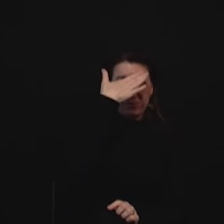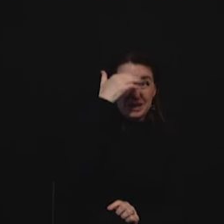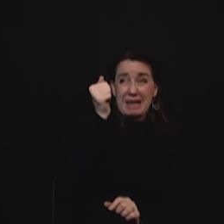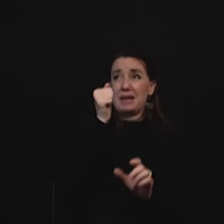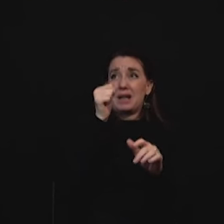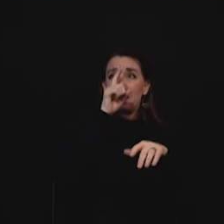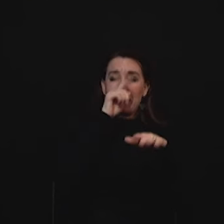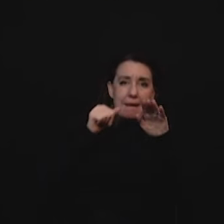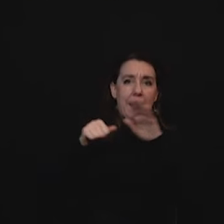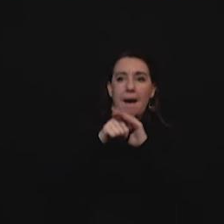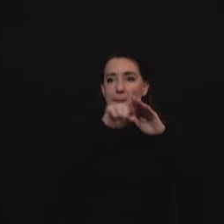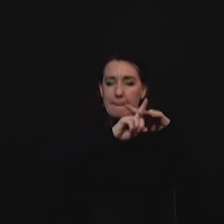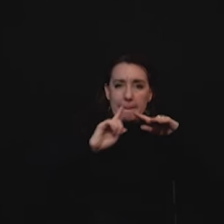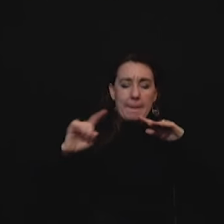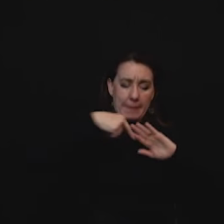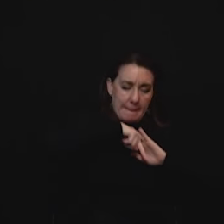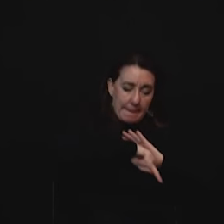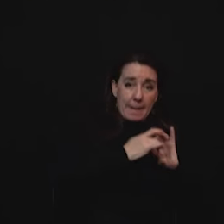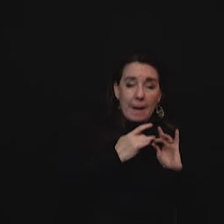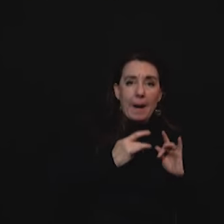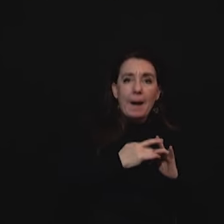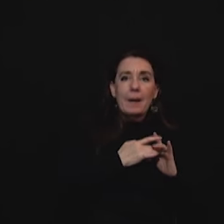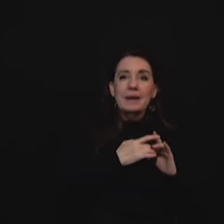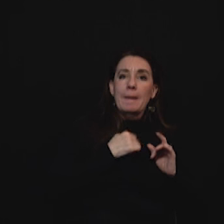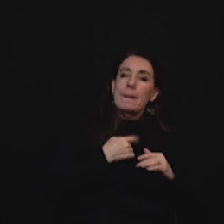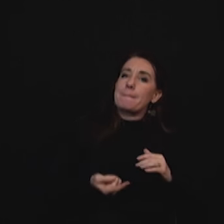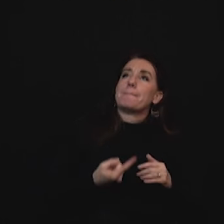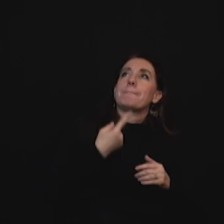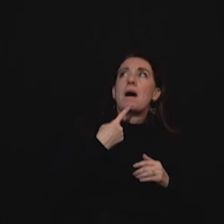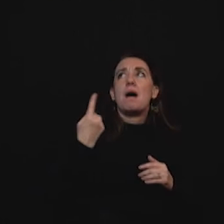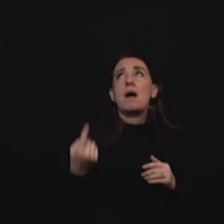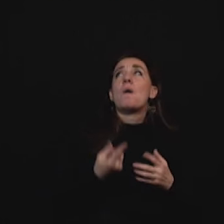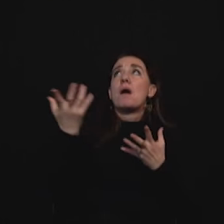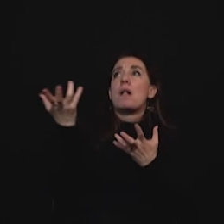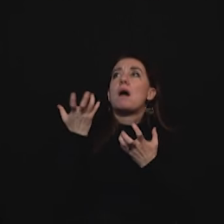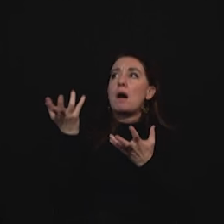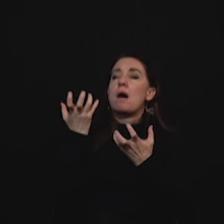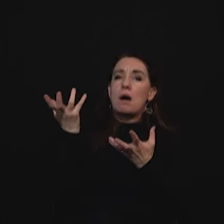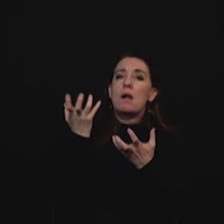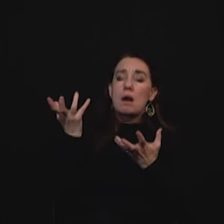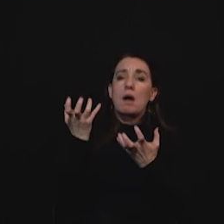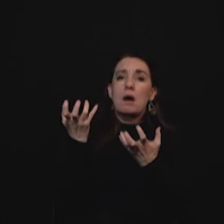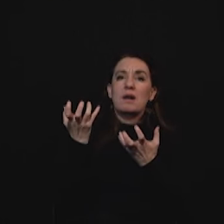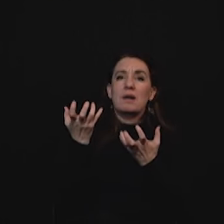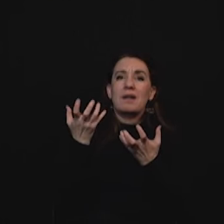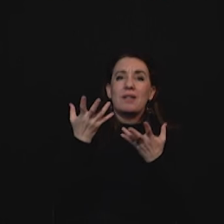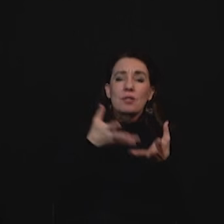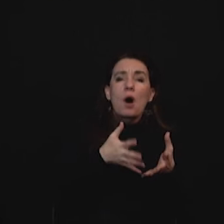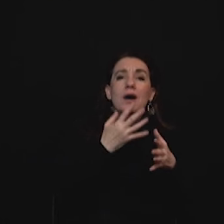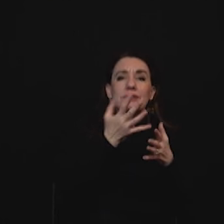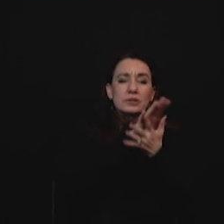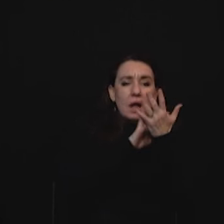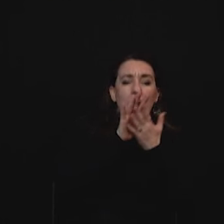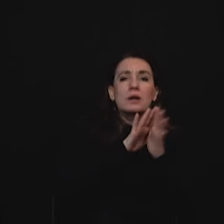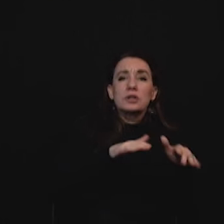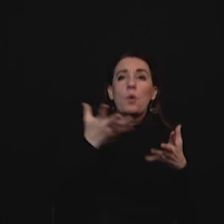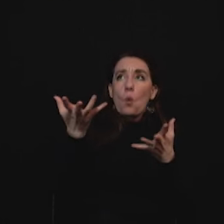him, deep in their hearts, God's children would miss him always and long for him, lost children yearning for their